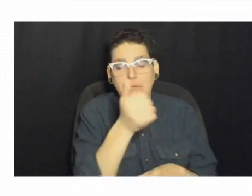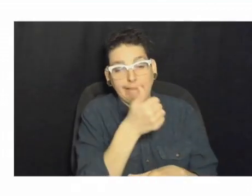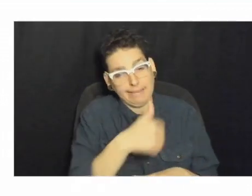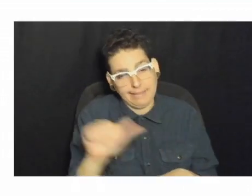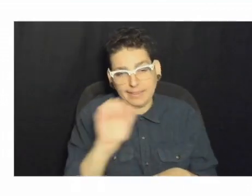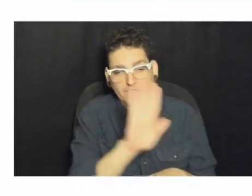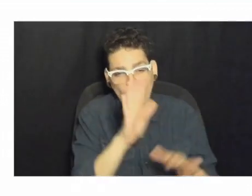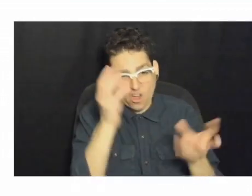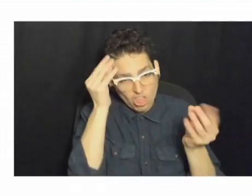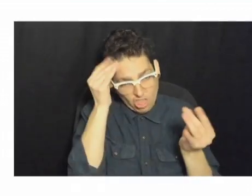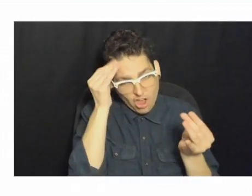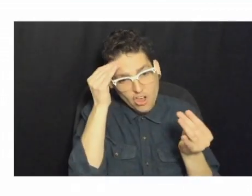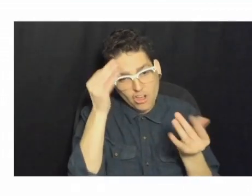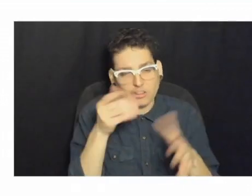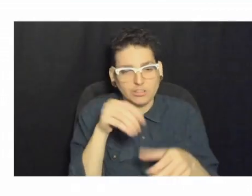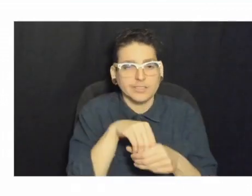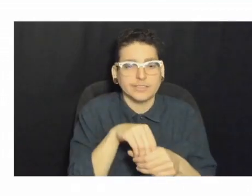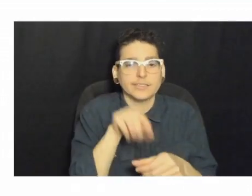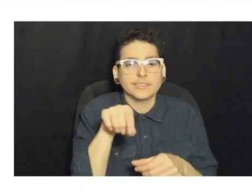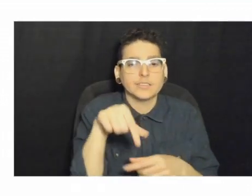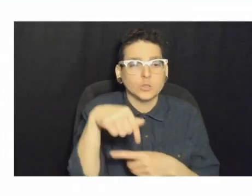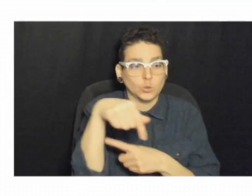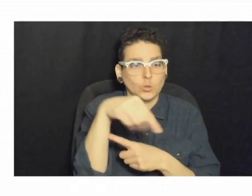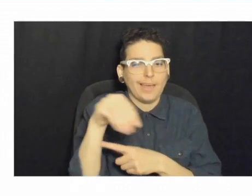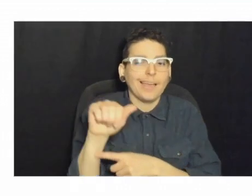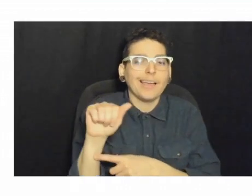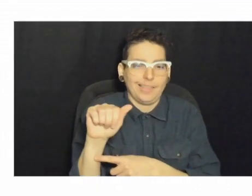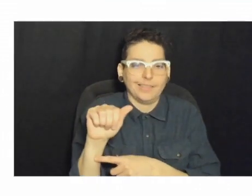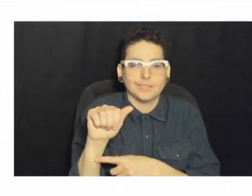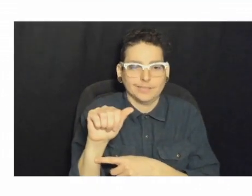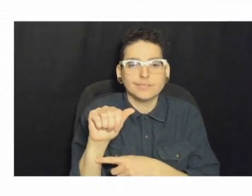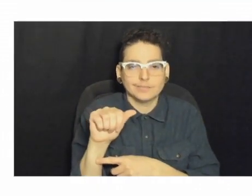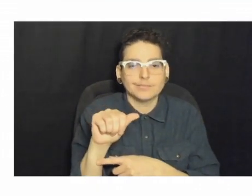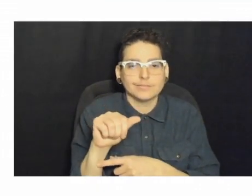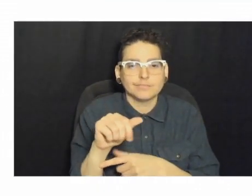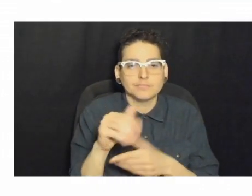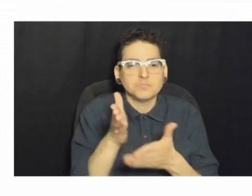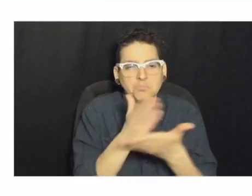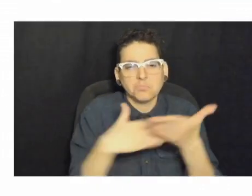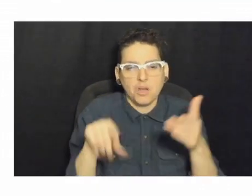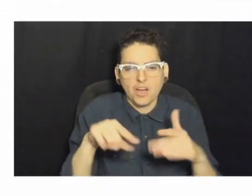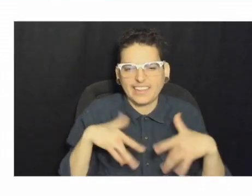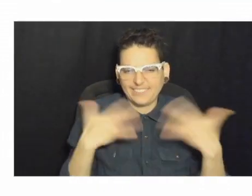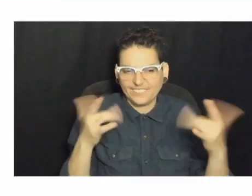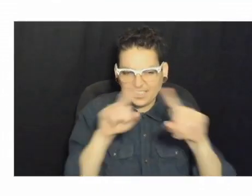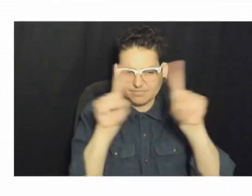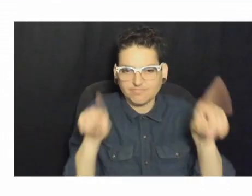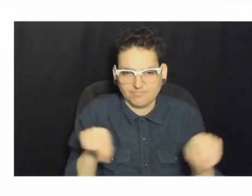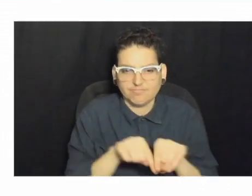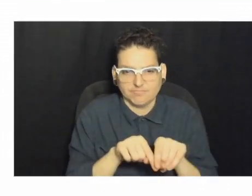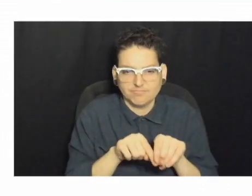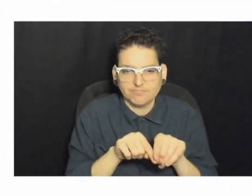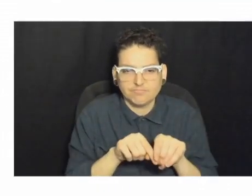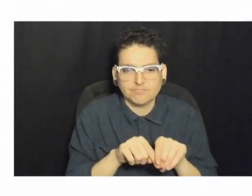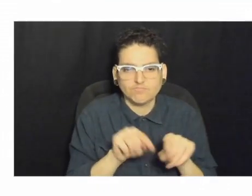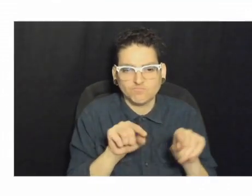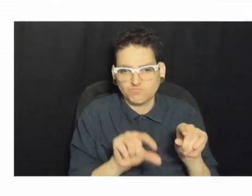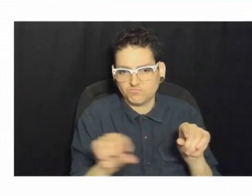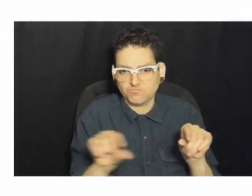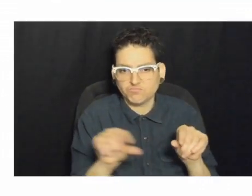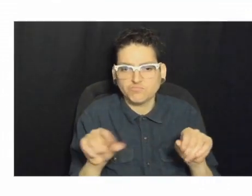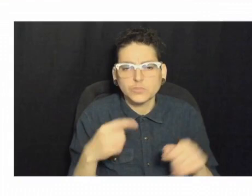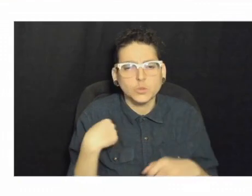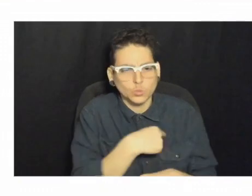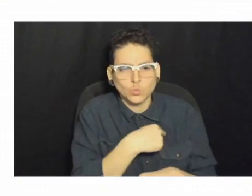Q&A section on the event page, just underneath the broadcast player, and we can transfer it over onto the